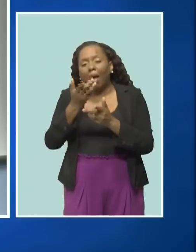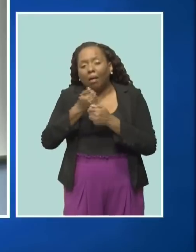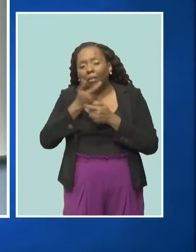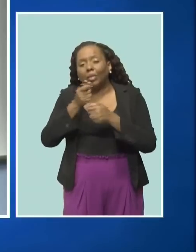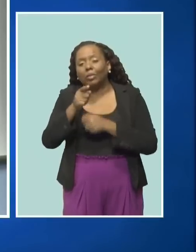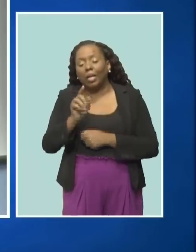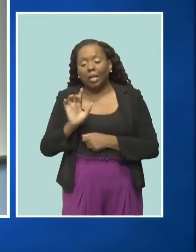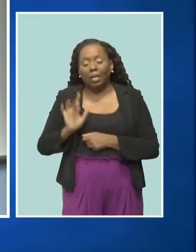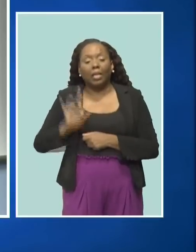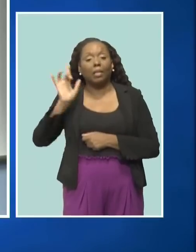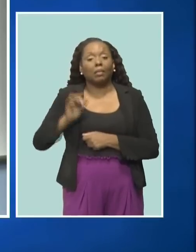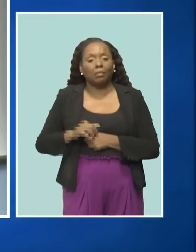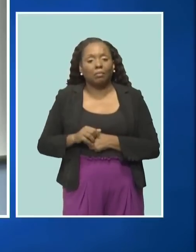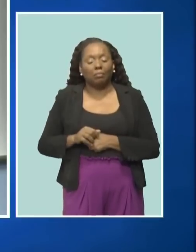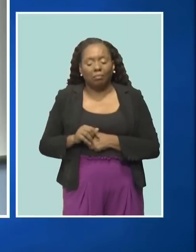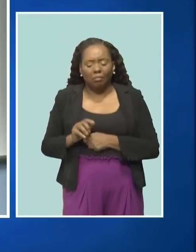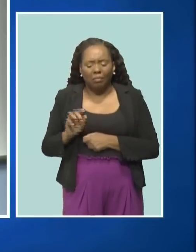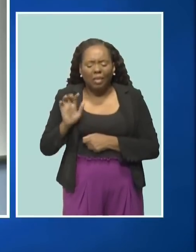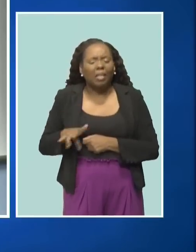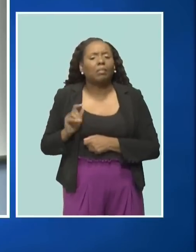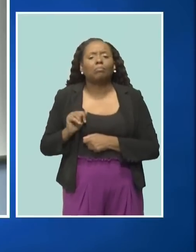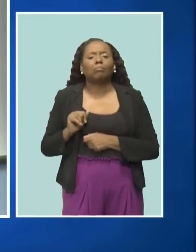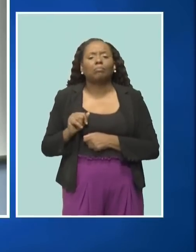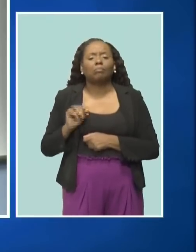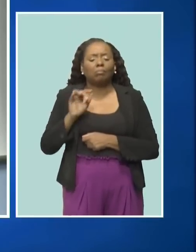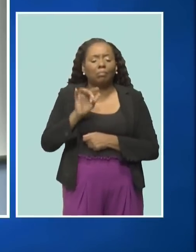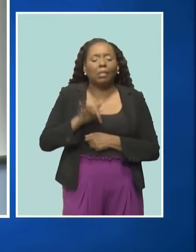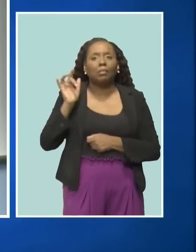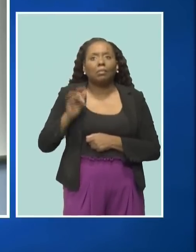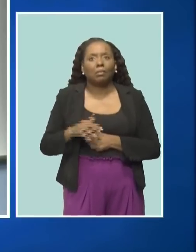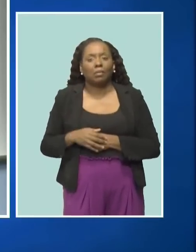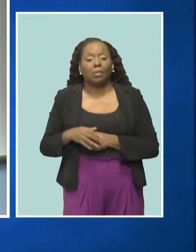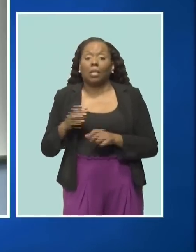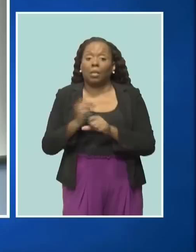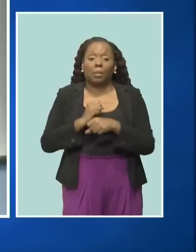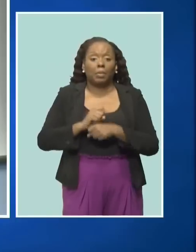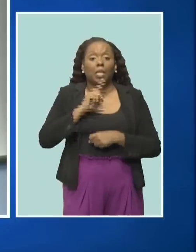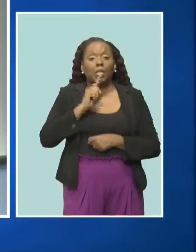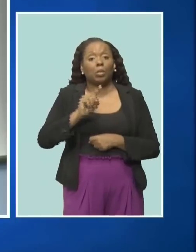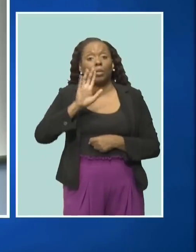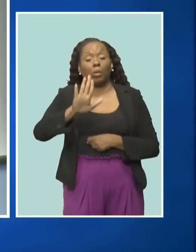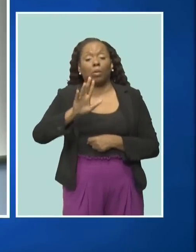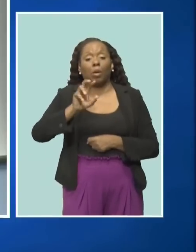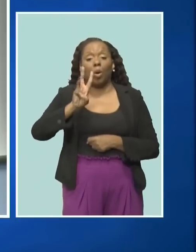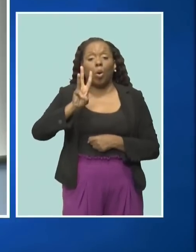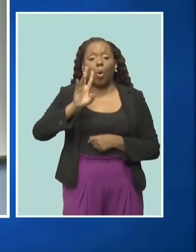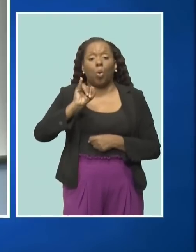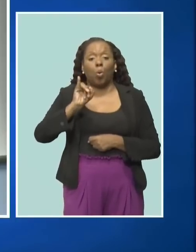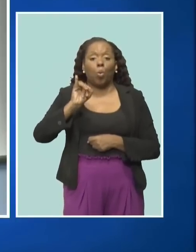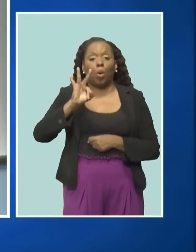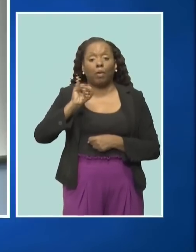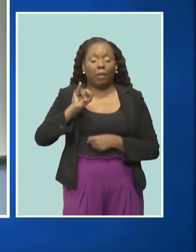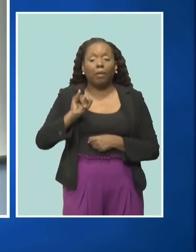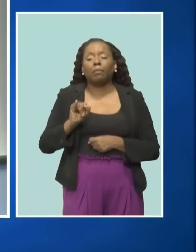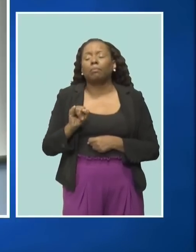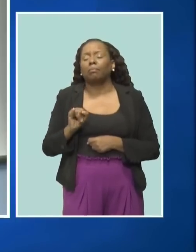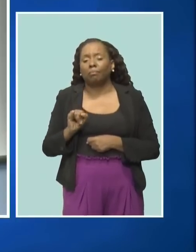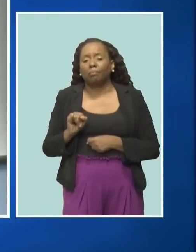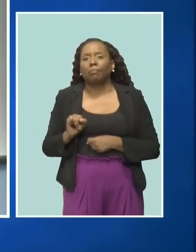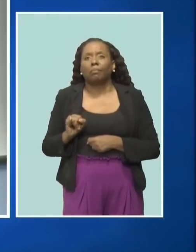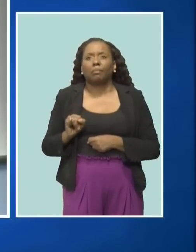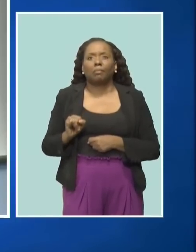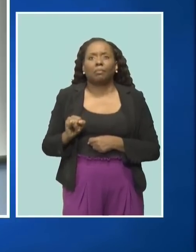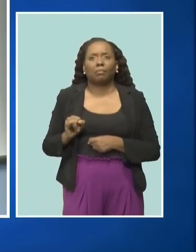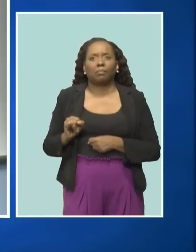access to things that people should not have access to. Securing your Wi-Fi networks, everybody in this room understands that